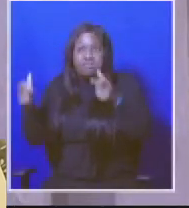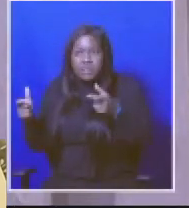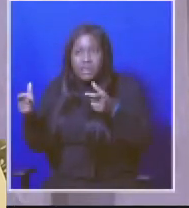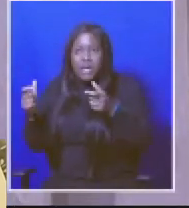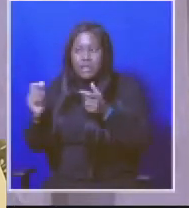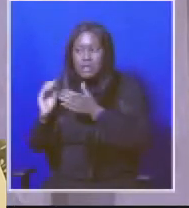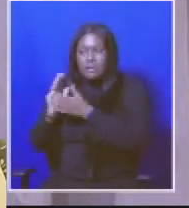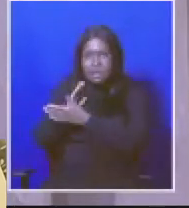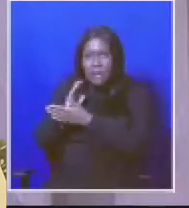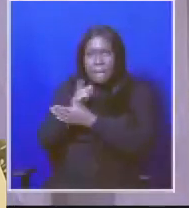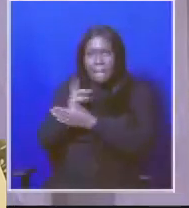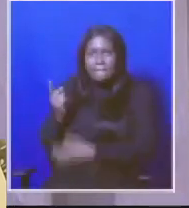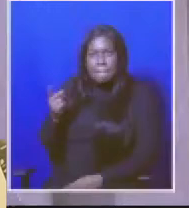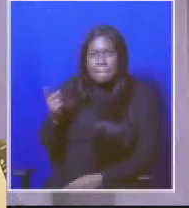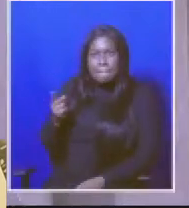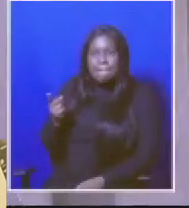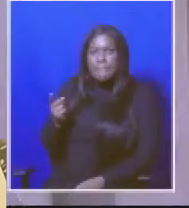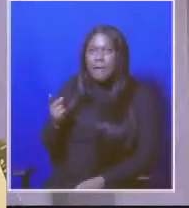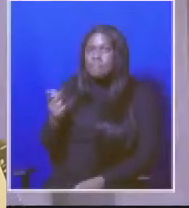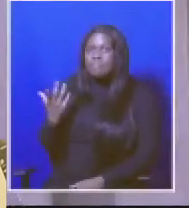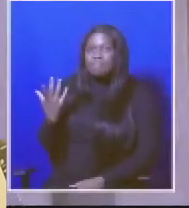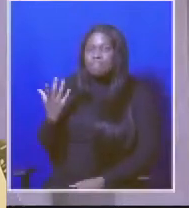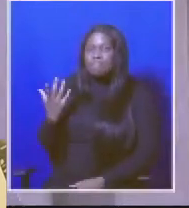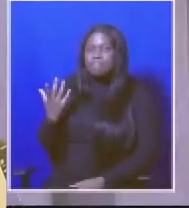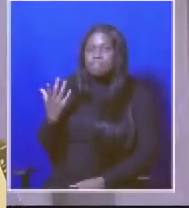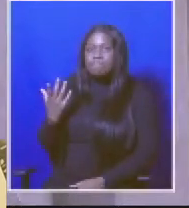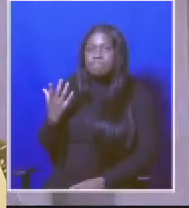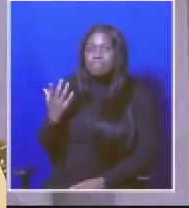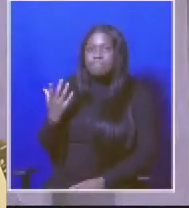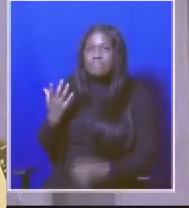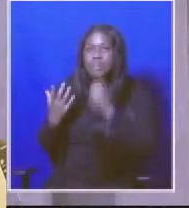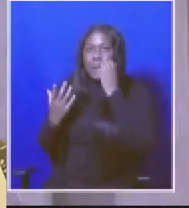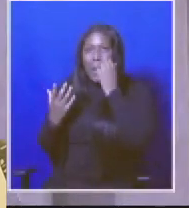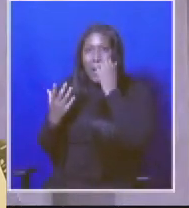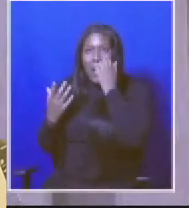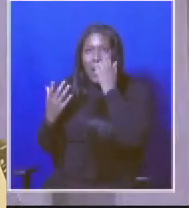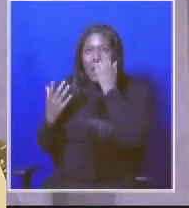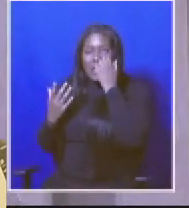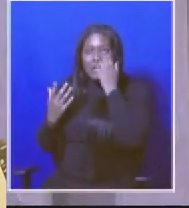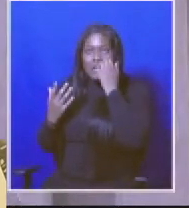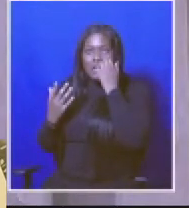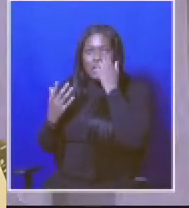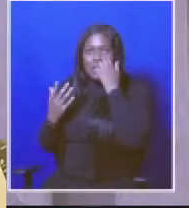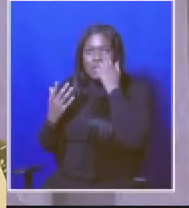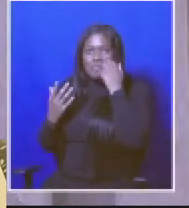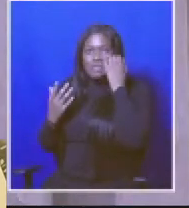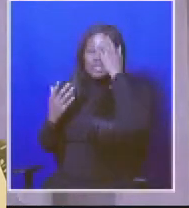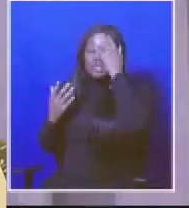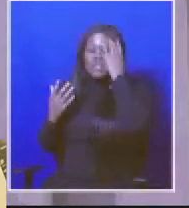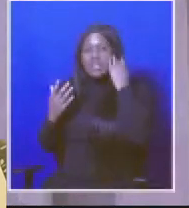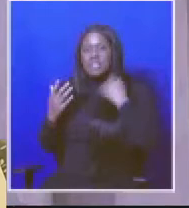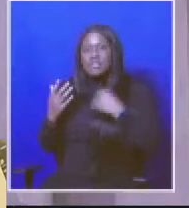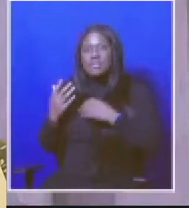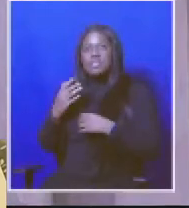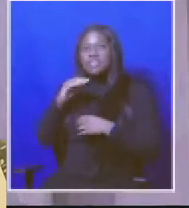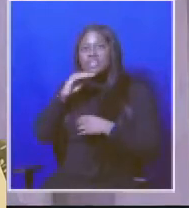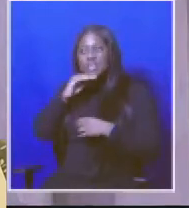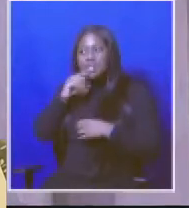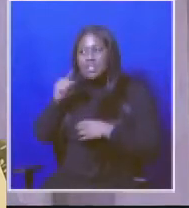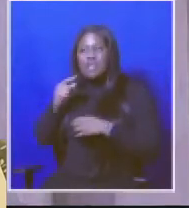Some they don't, they are not even farming on or producing